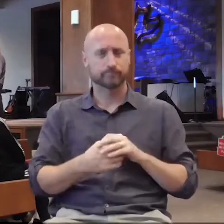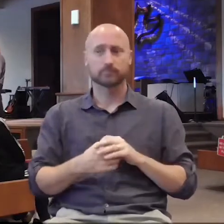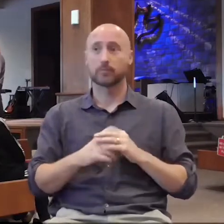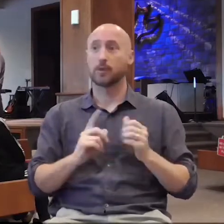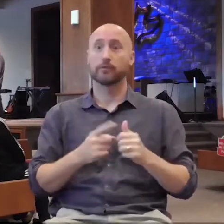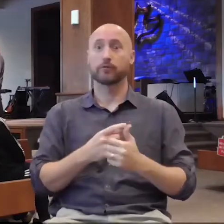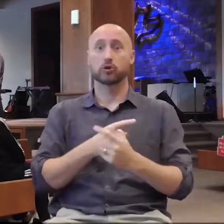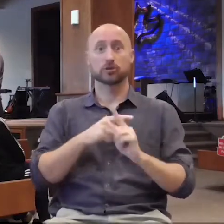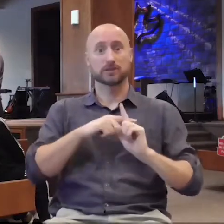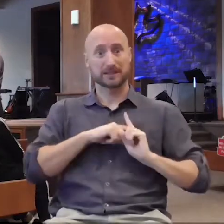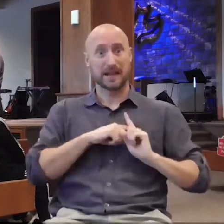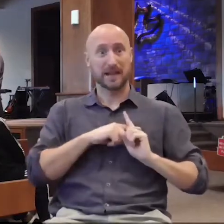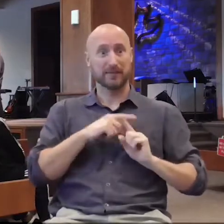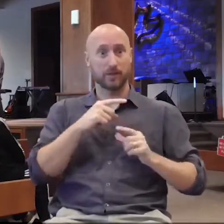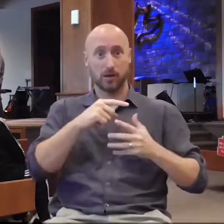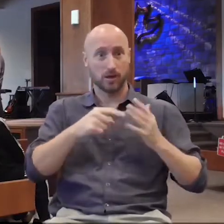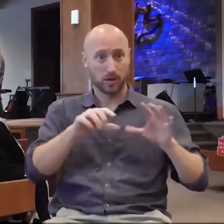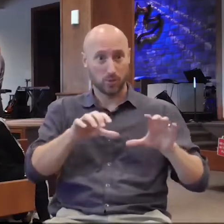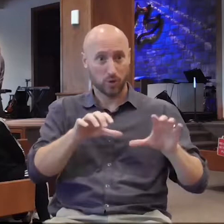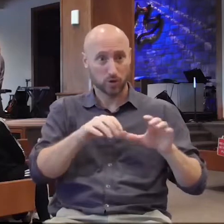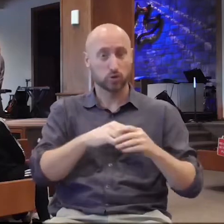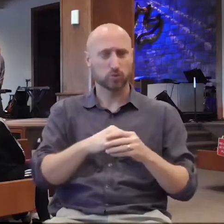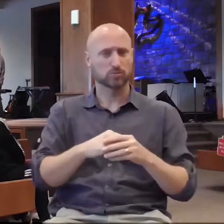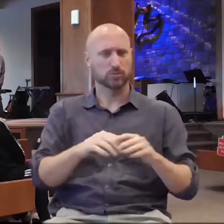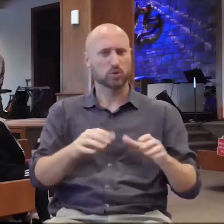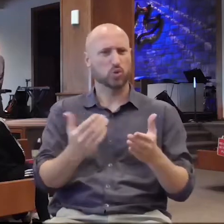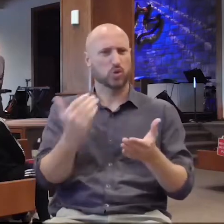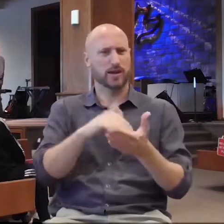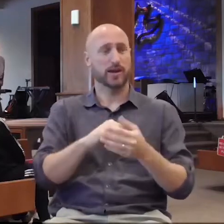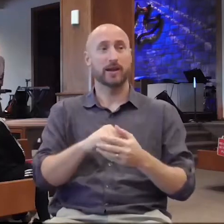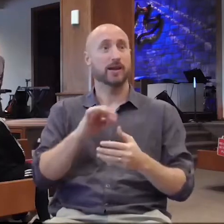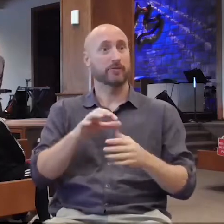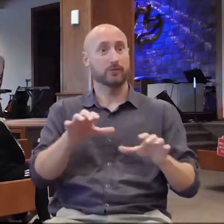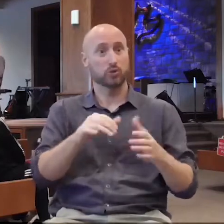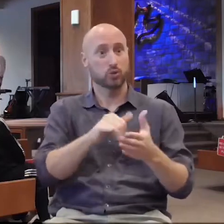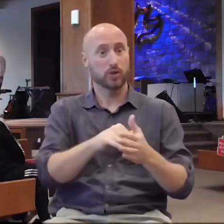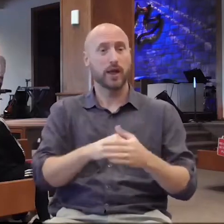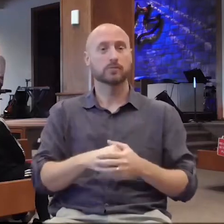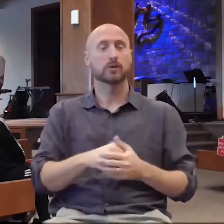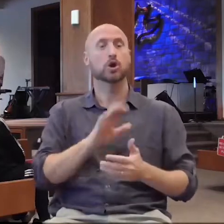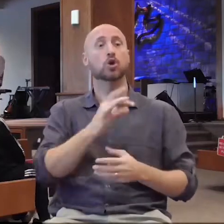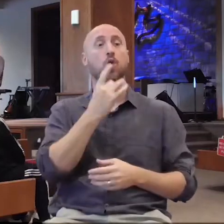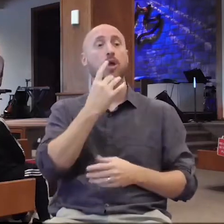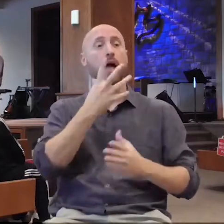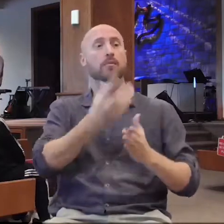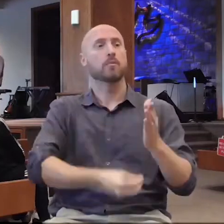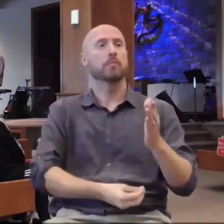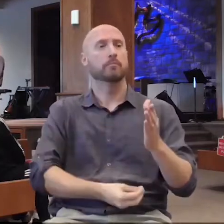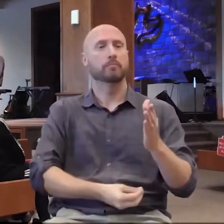If you don't do that, your light's going to go out. I'll remove the lampstand. Your testimony will be gone.